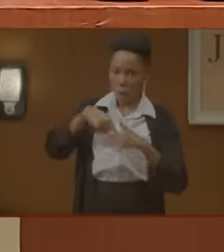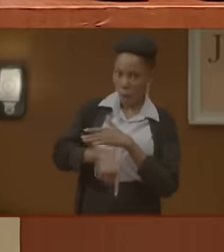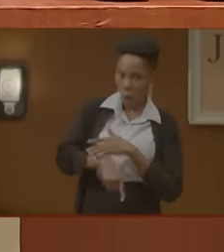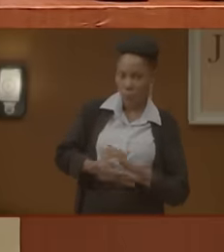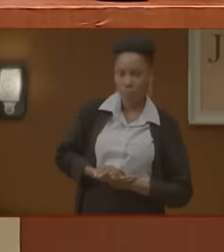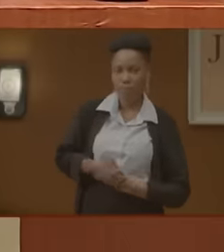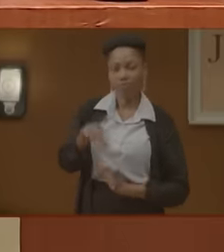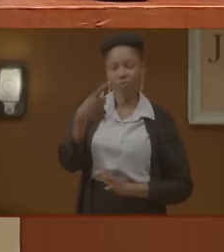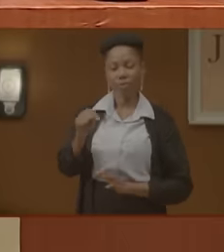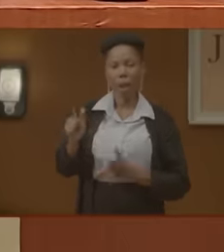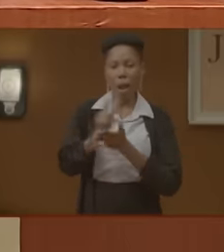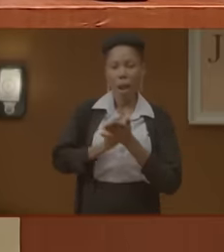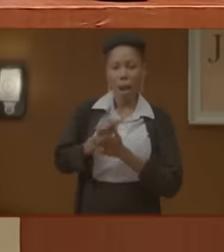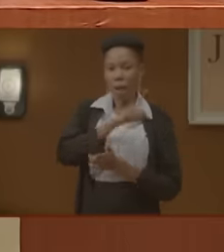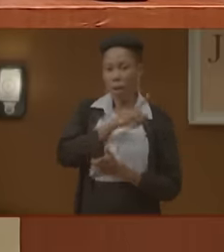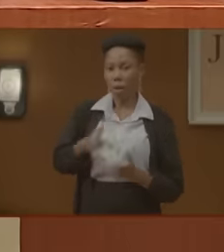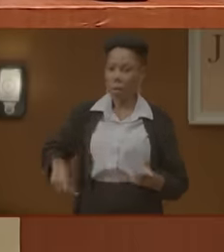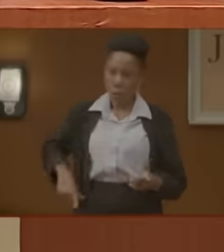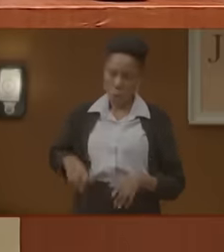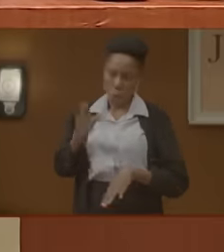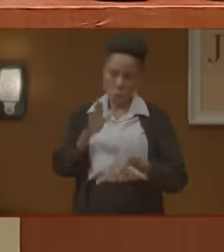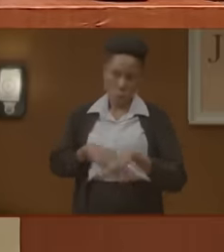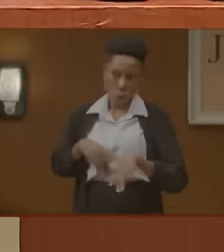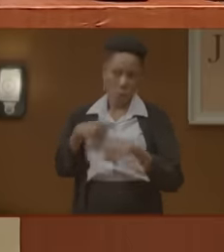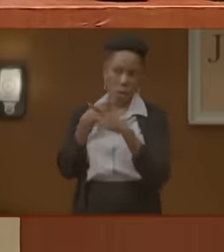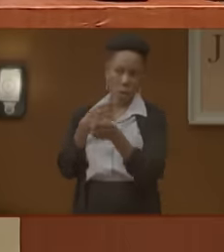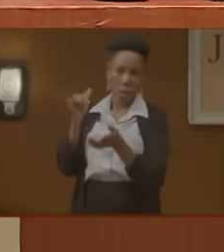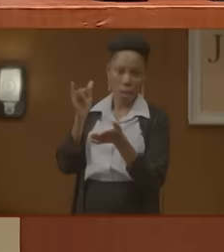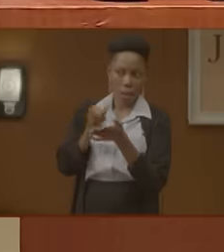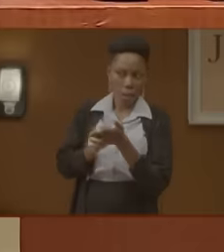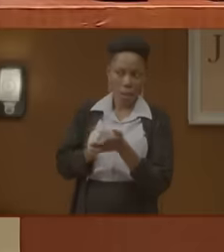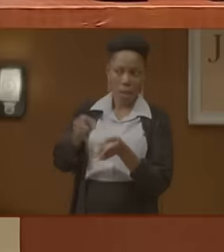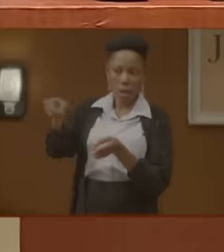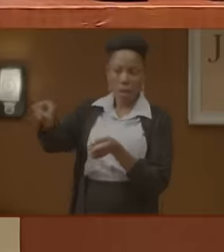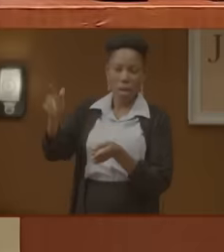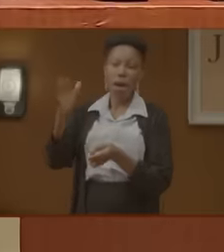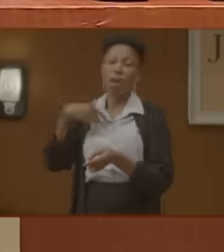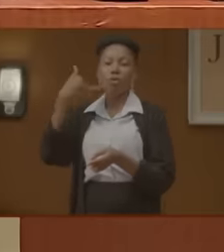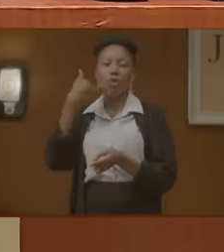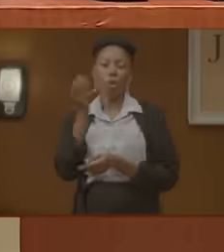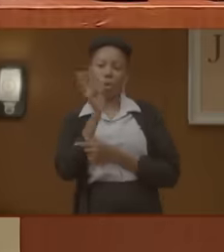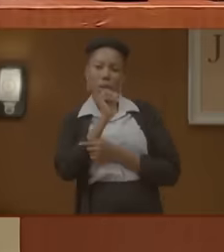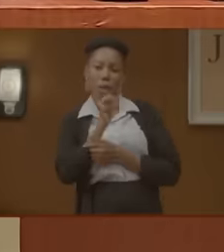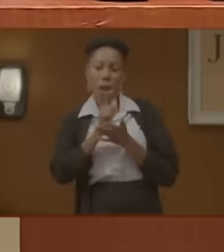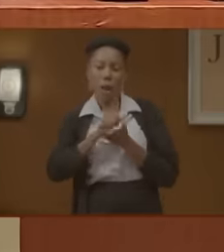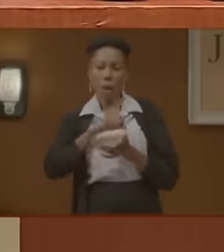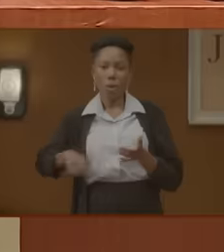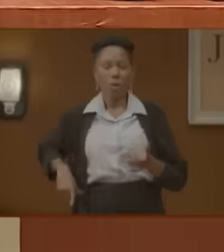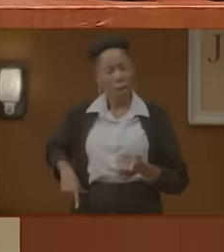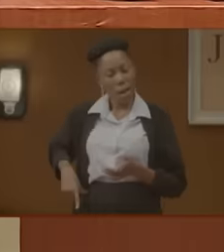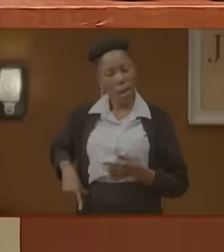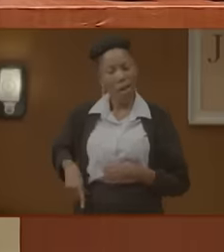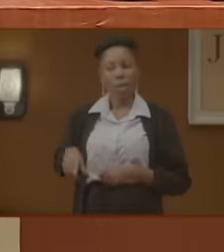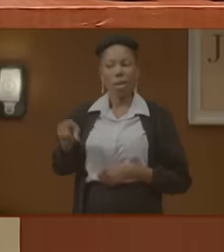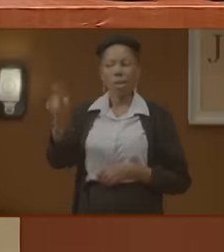then the landlord called me again and told me that Mr. Bello have called him to tell him he's no longer going to renew the rent, that I should